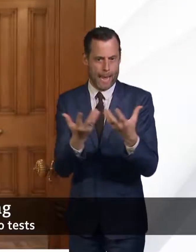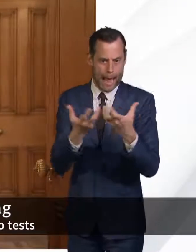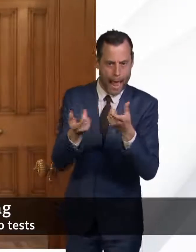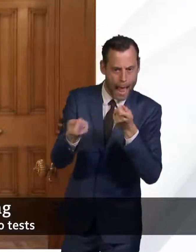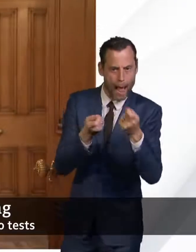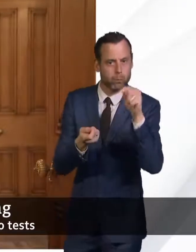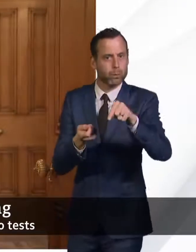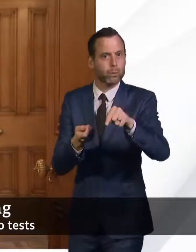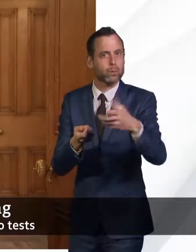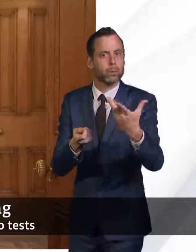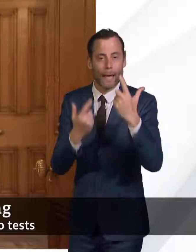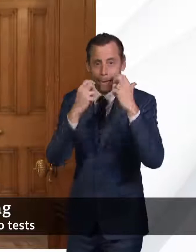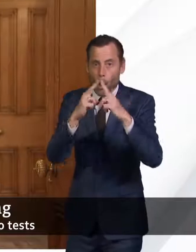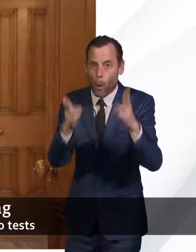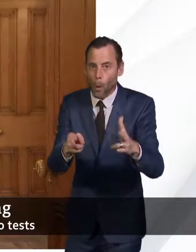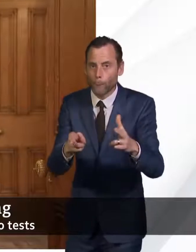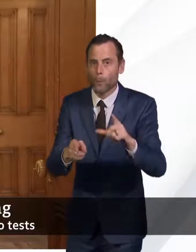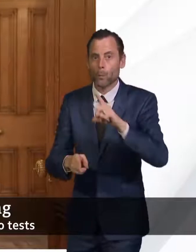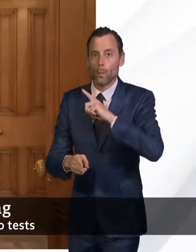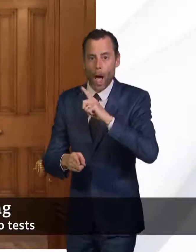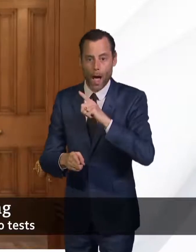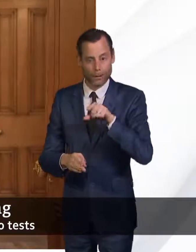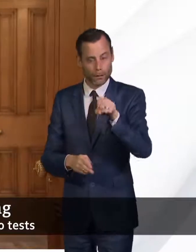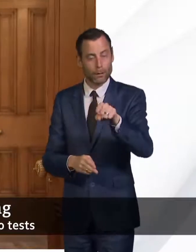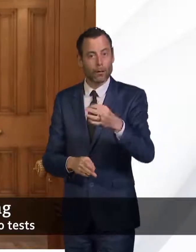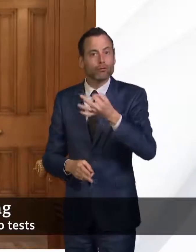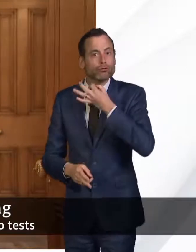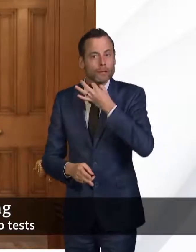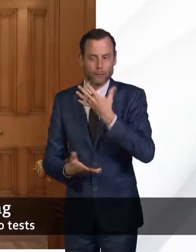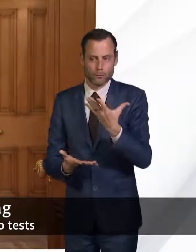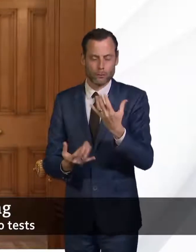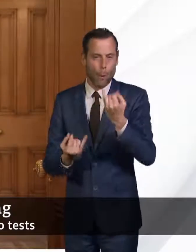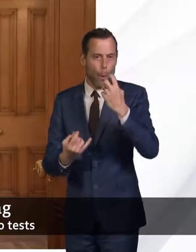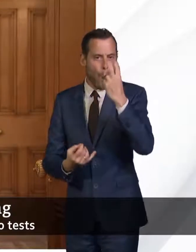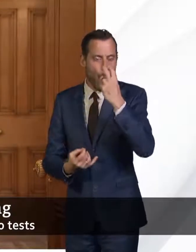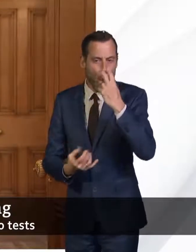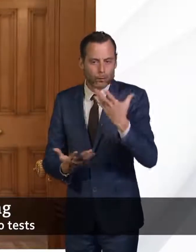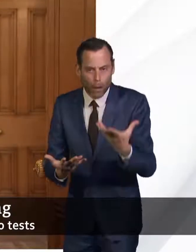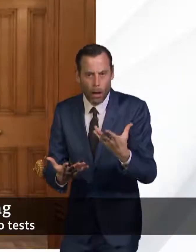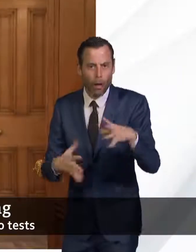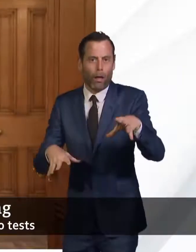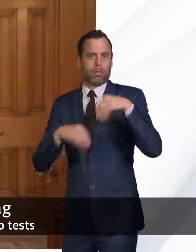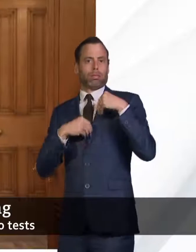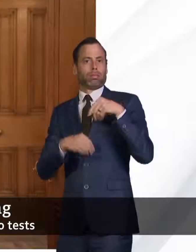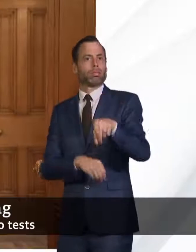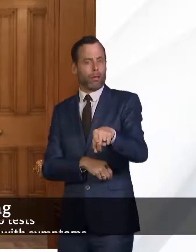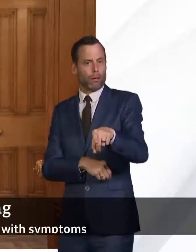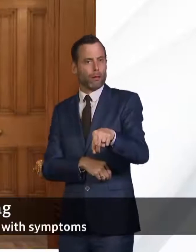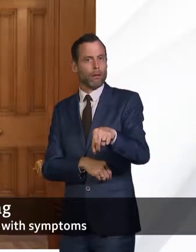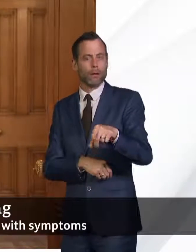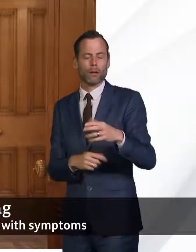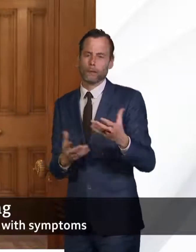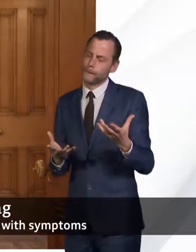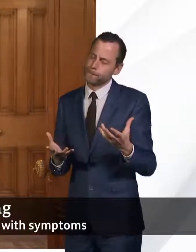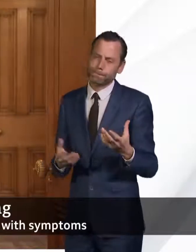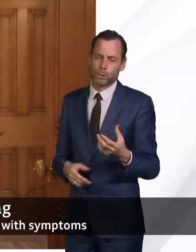care homes, especially because people are more frail and therefore they're more at risk. So